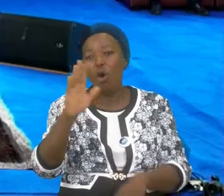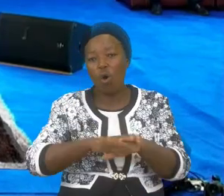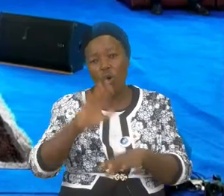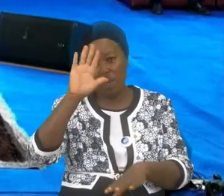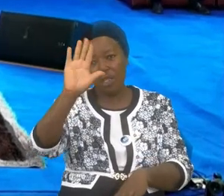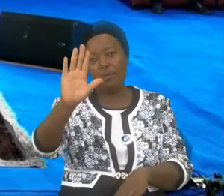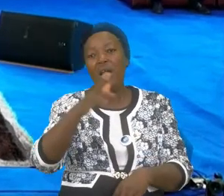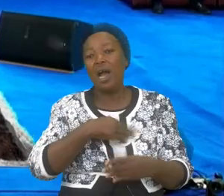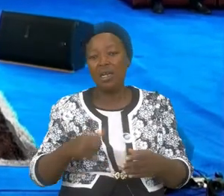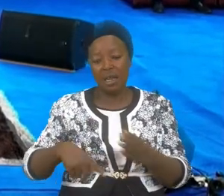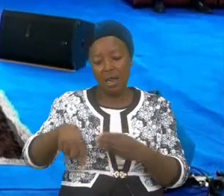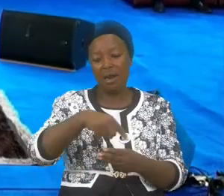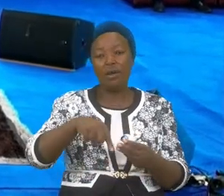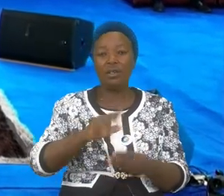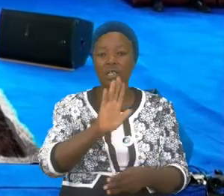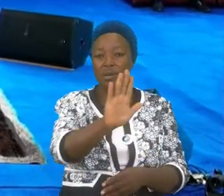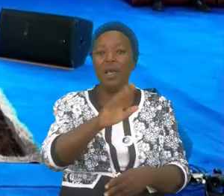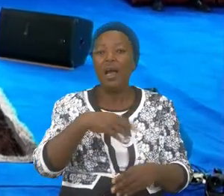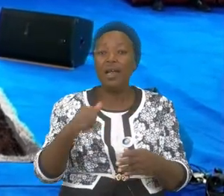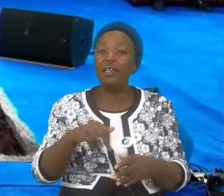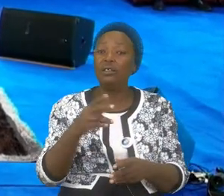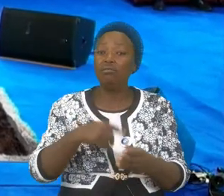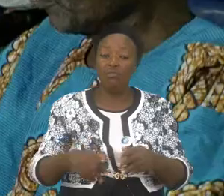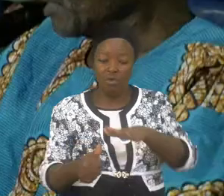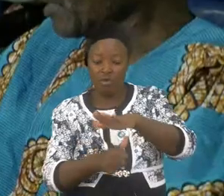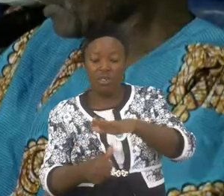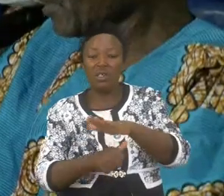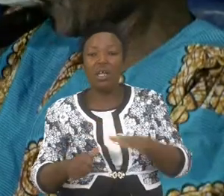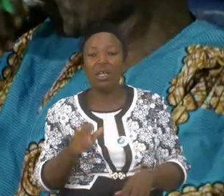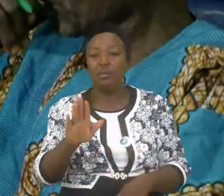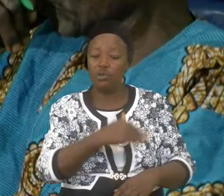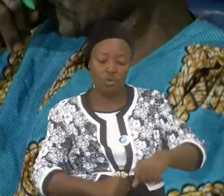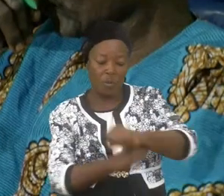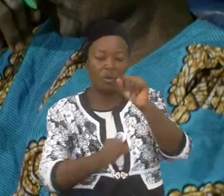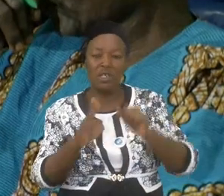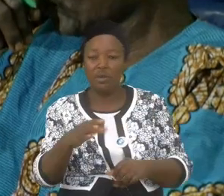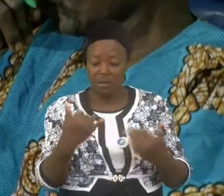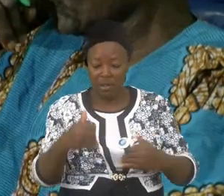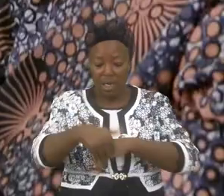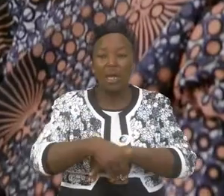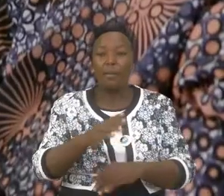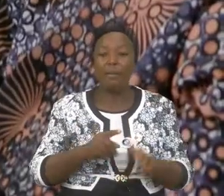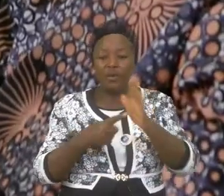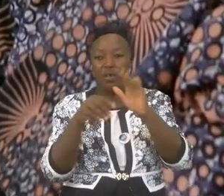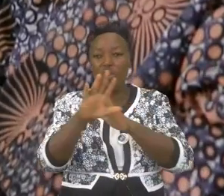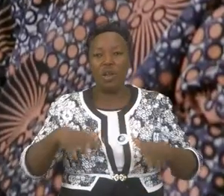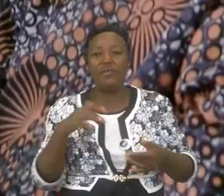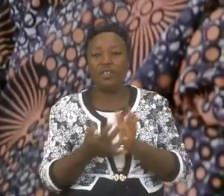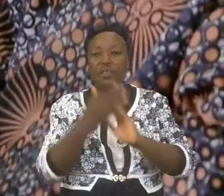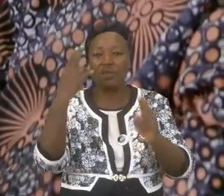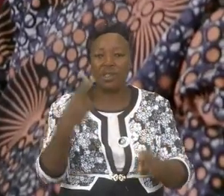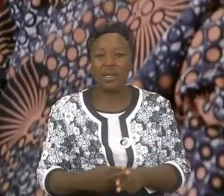him. Tonight, manifestation in your life, revelation in your life,